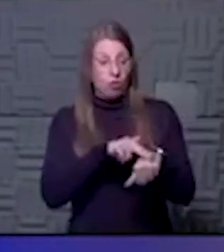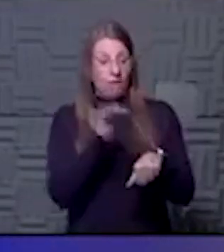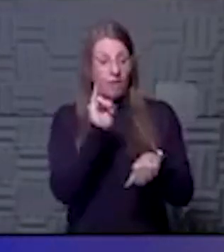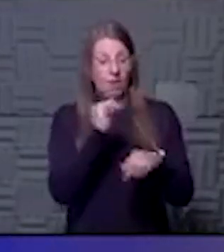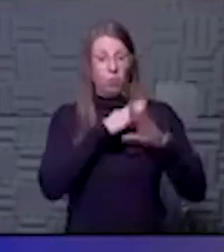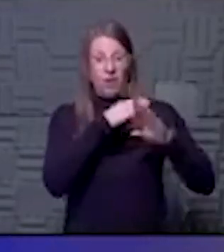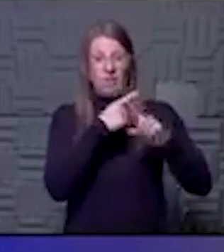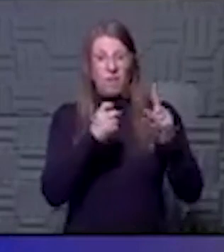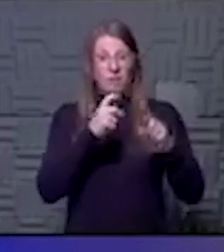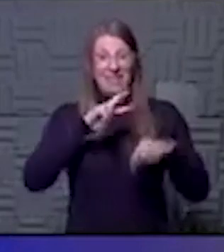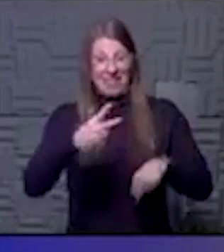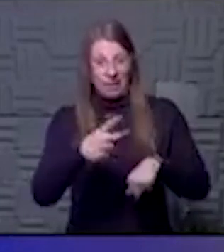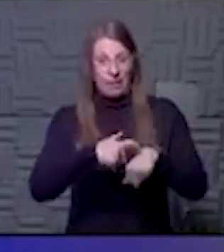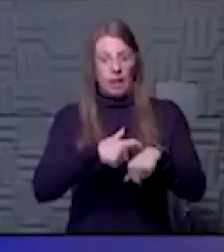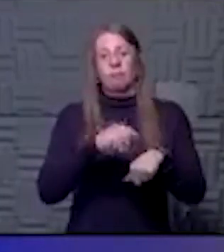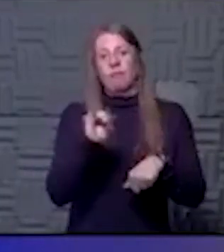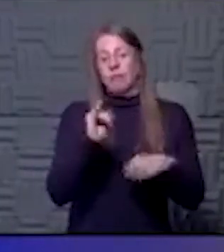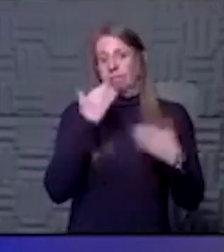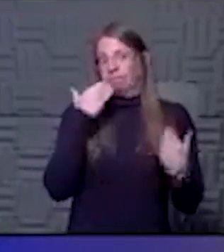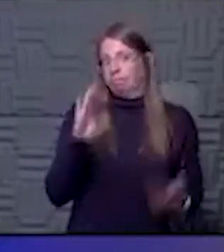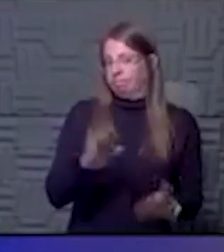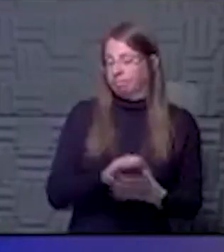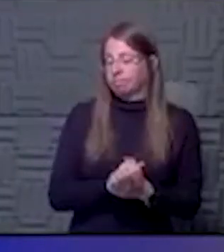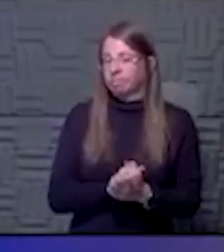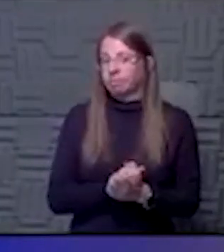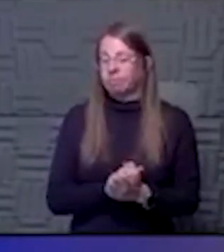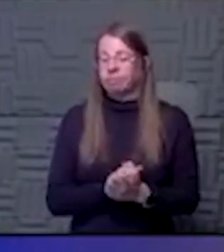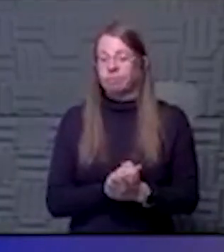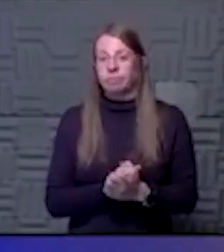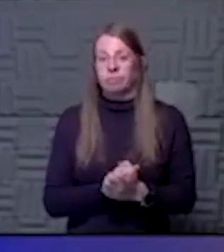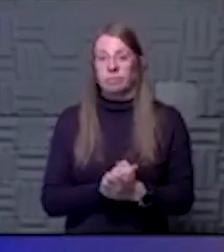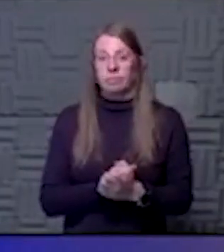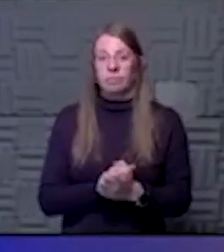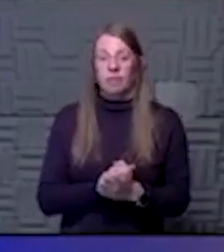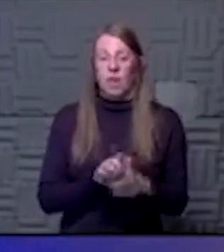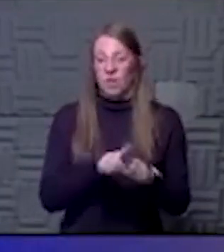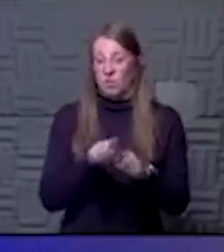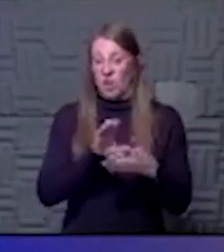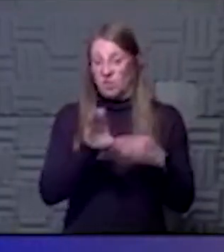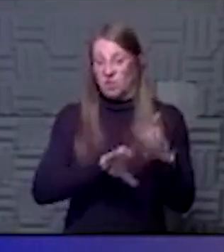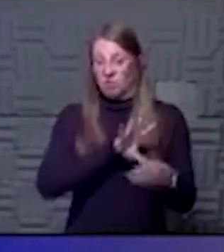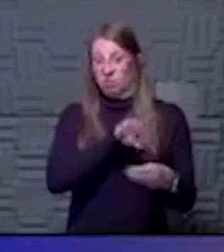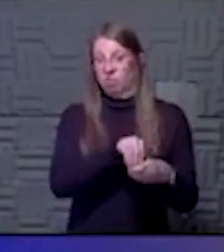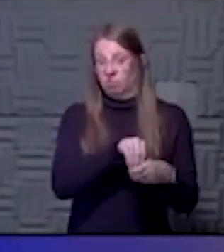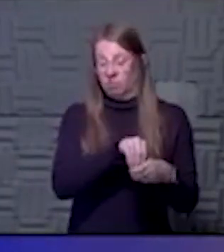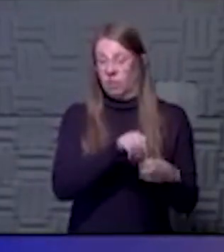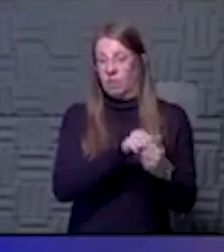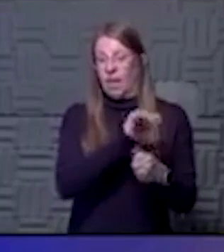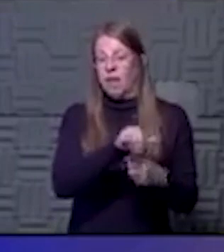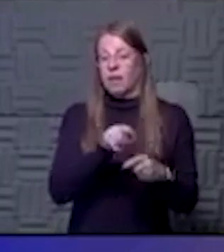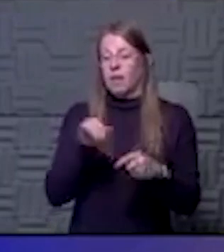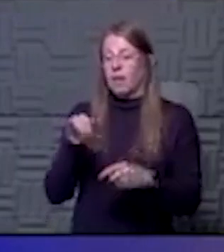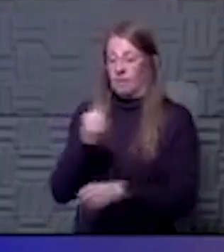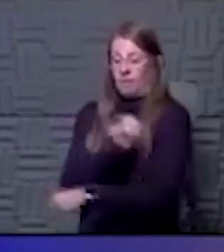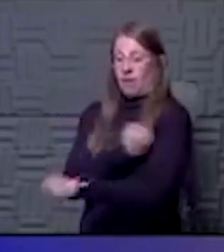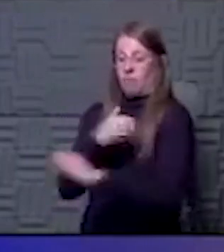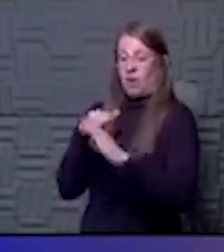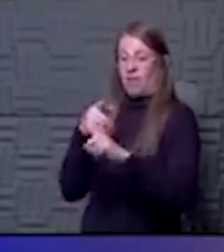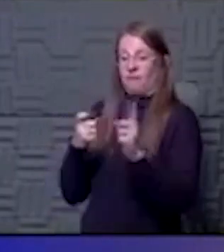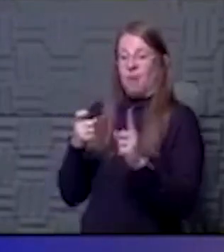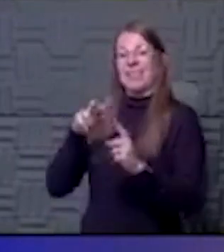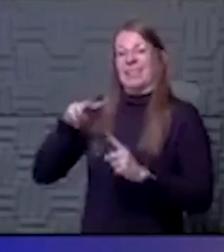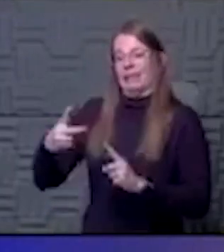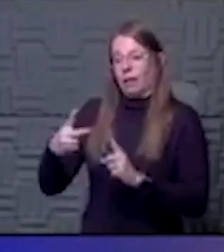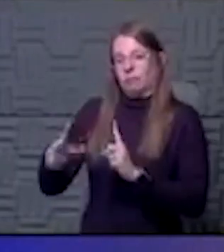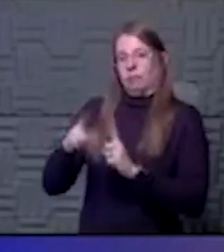protect you against reinfection and all of the consequences that come with it? And how well does vaccination protect you against reinfection? And for